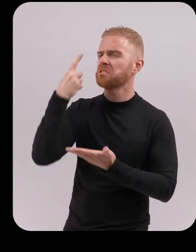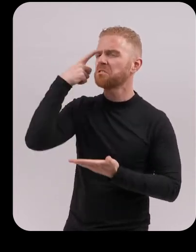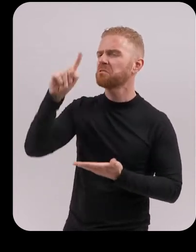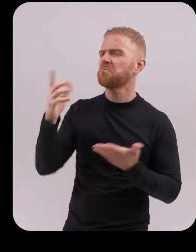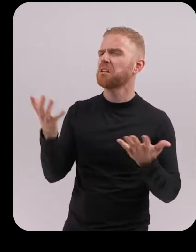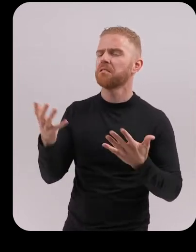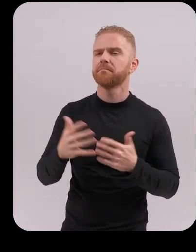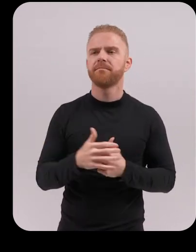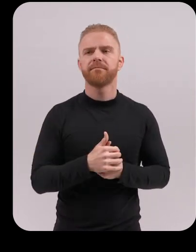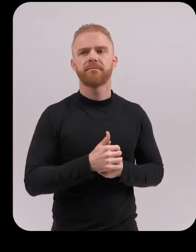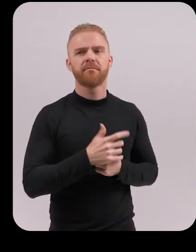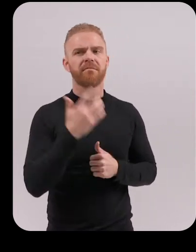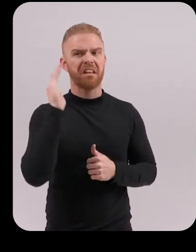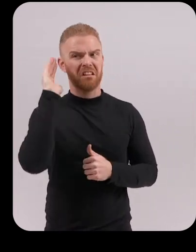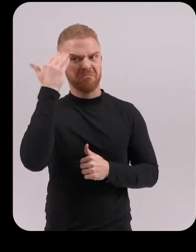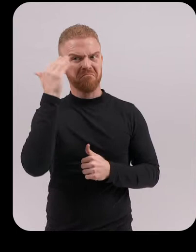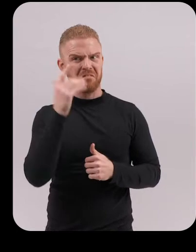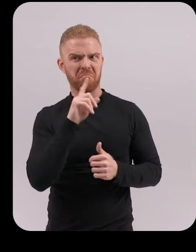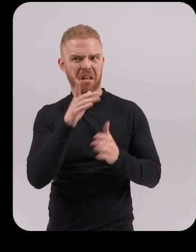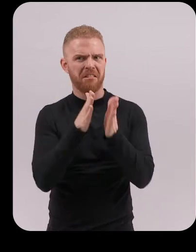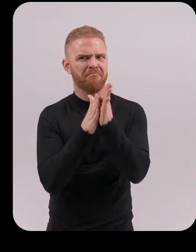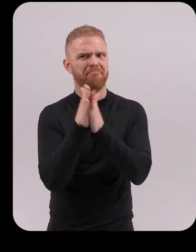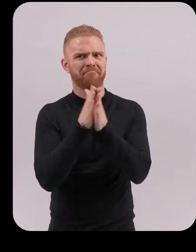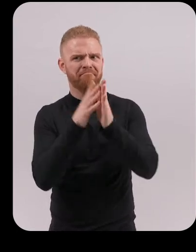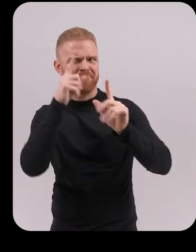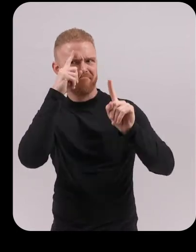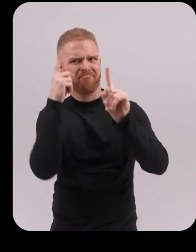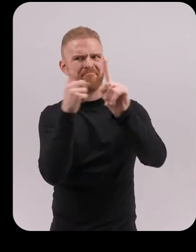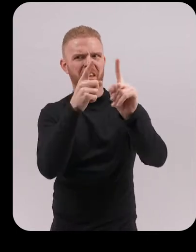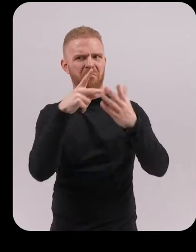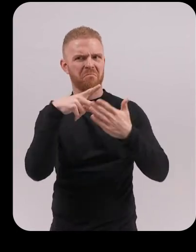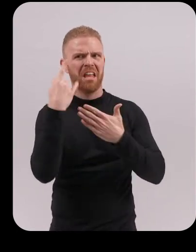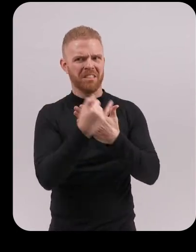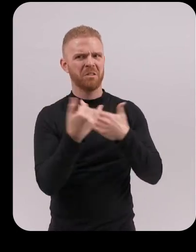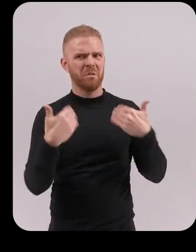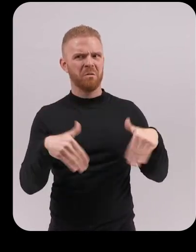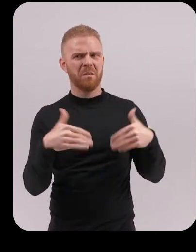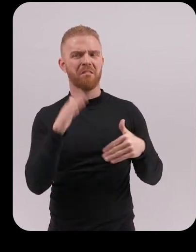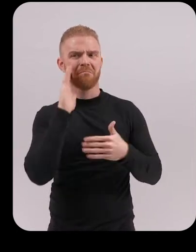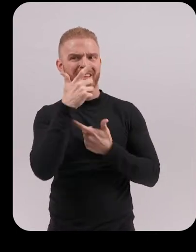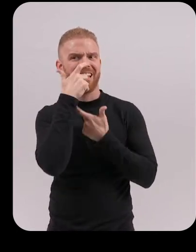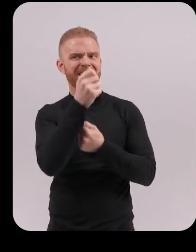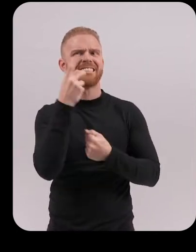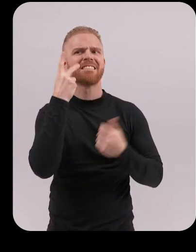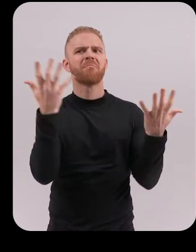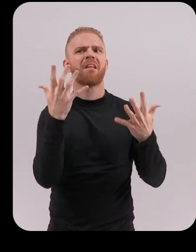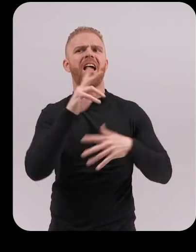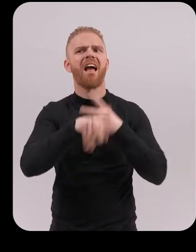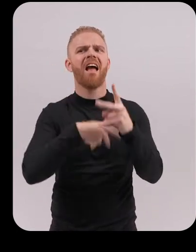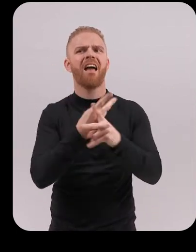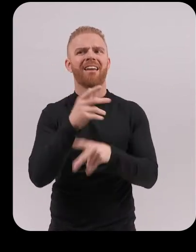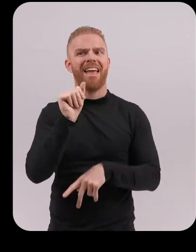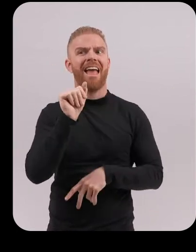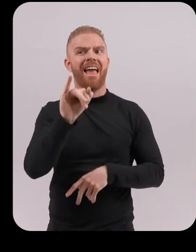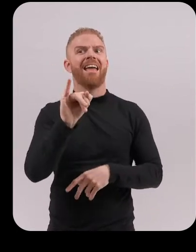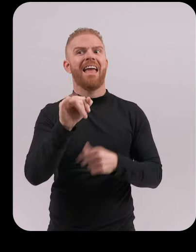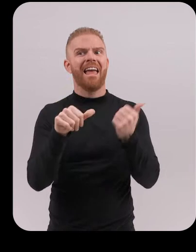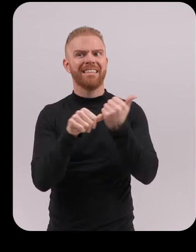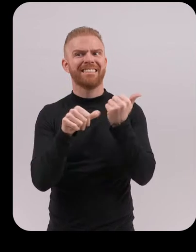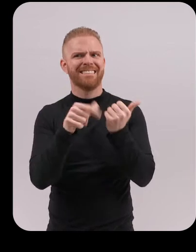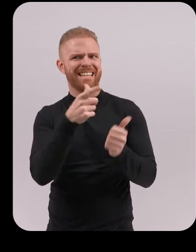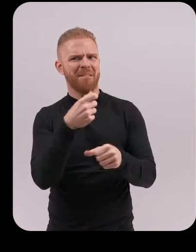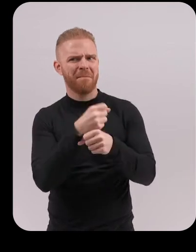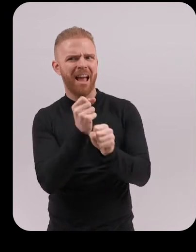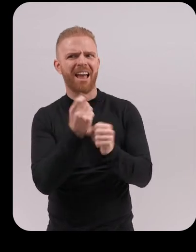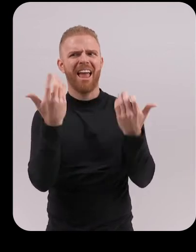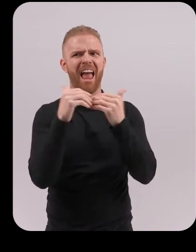It sounds like a very ambitious project. It will be interesting to see what kind of AI assistant they create and how it integrates with our